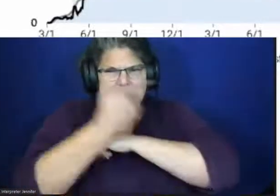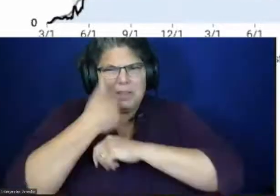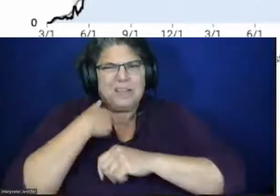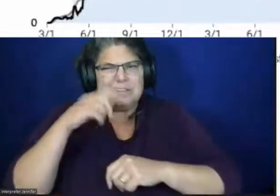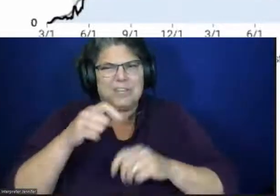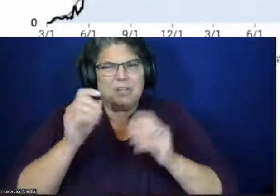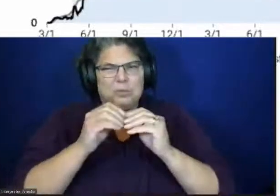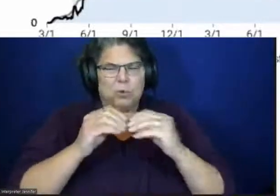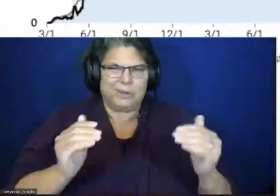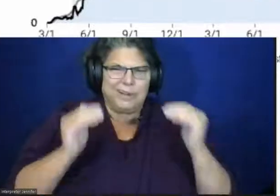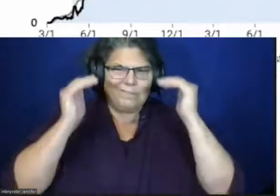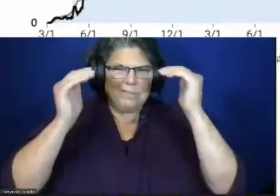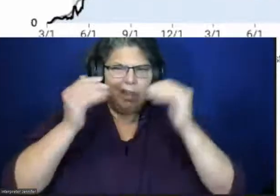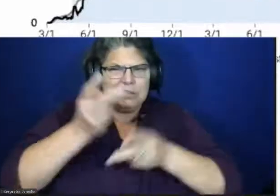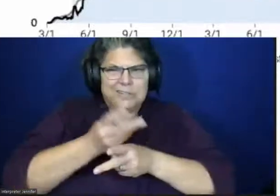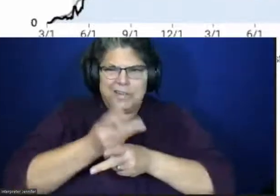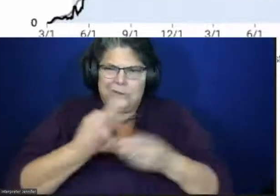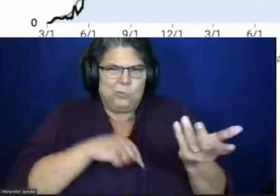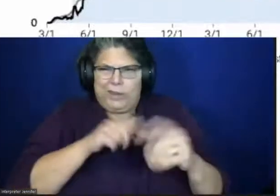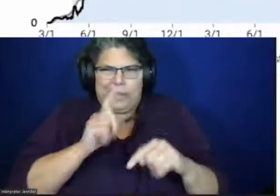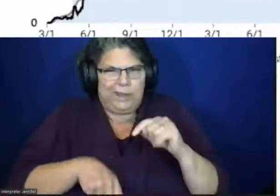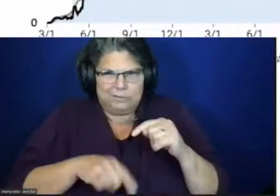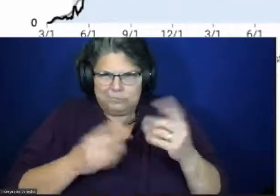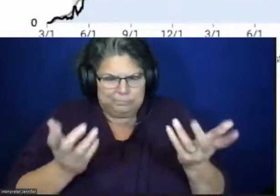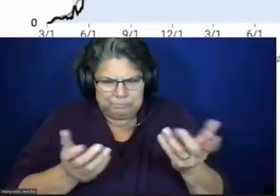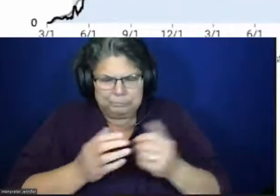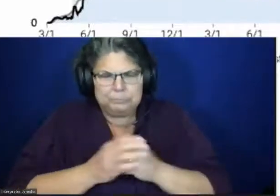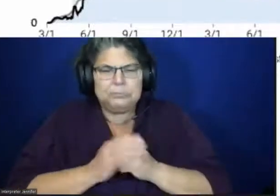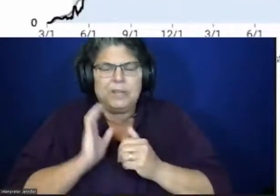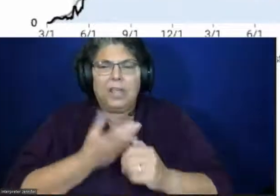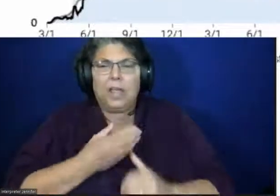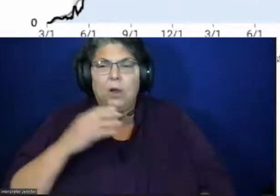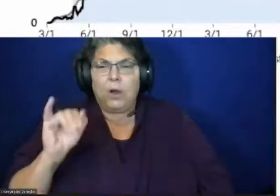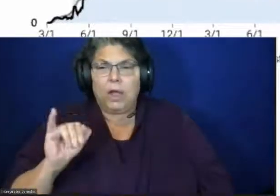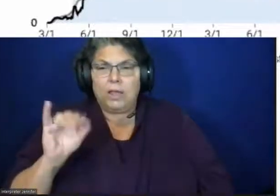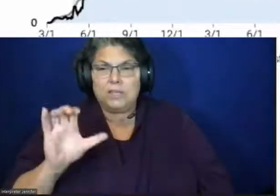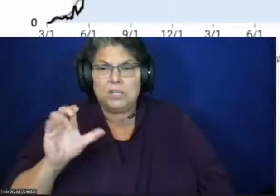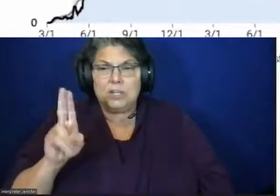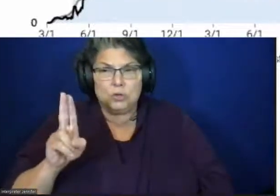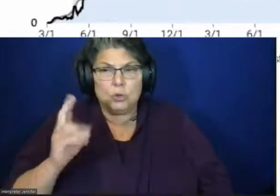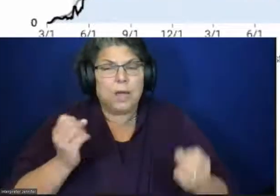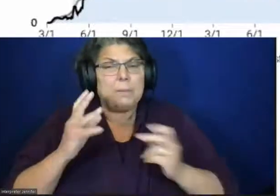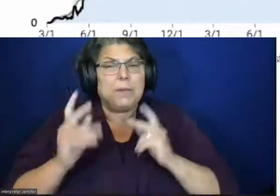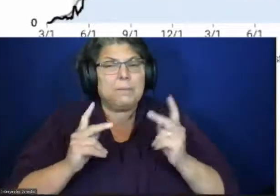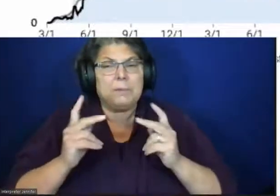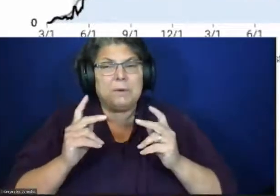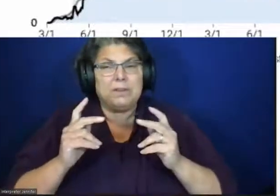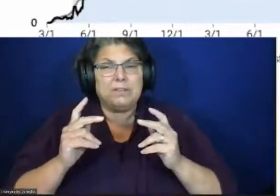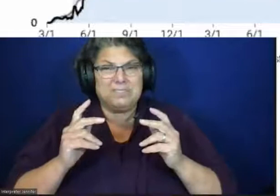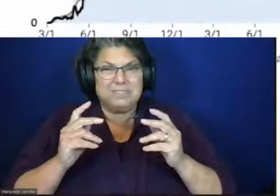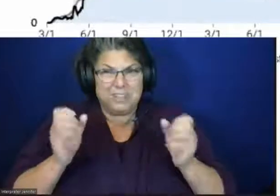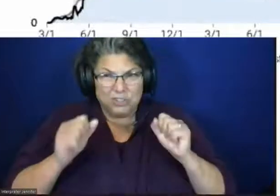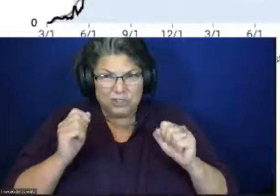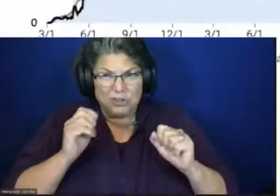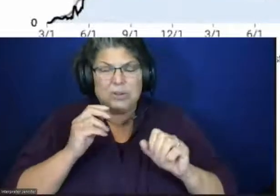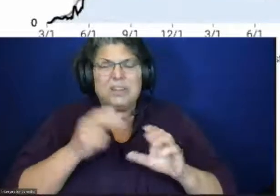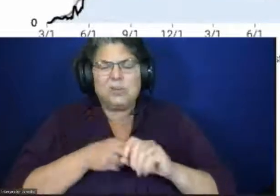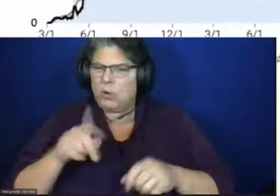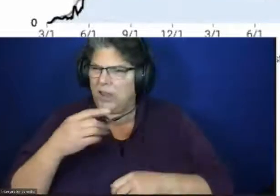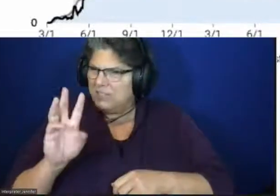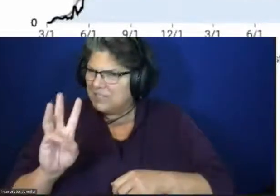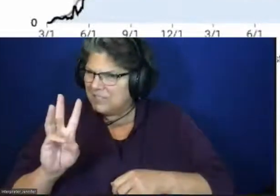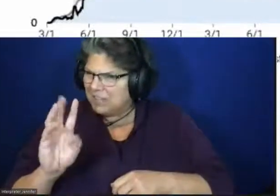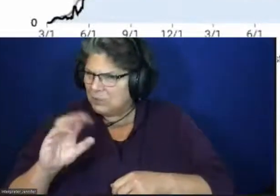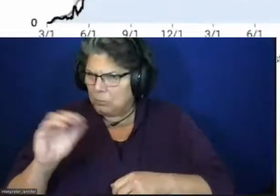of care than we have. Our intensive care unit availability today is 6%. Our hospitals are